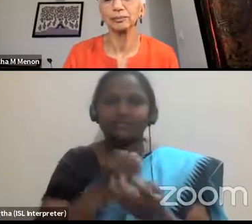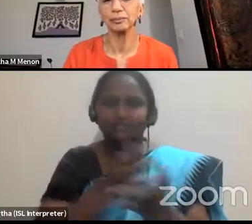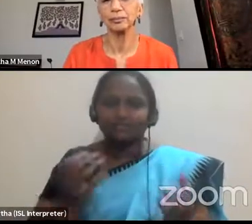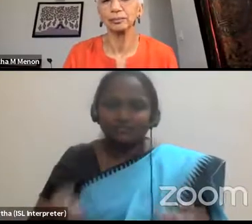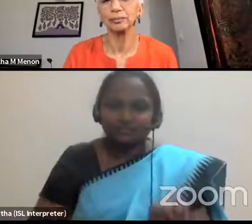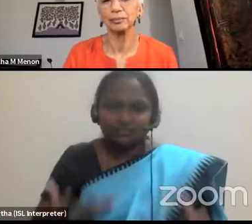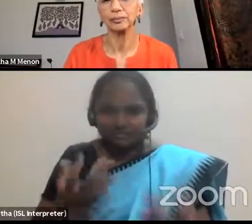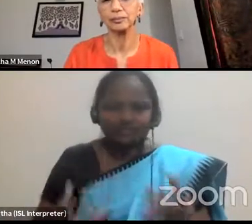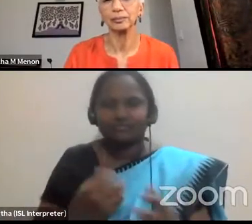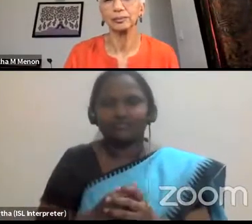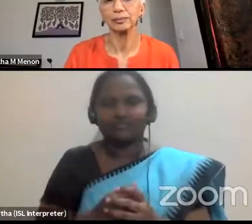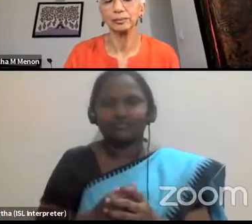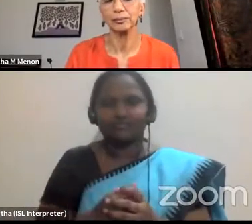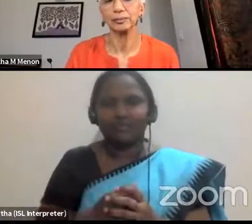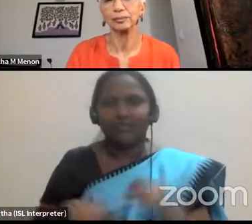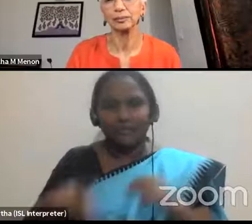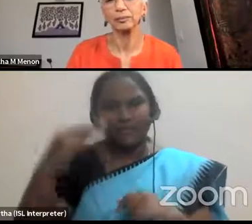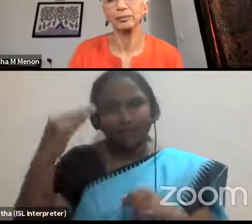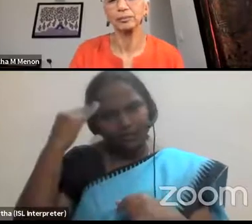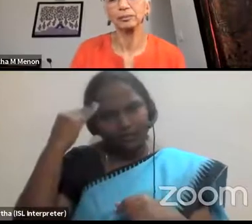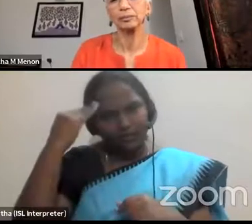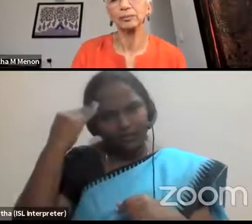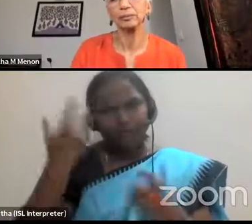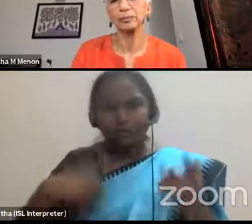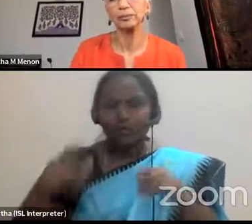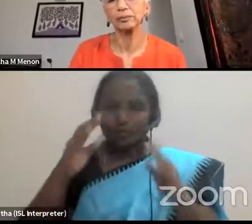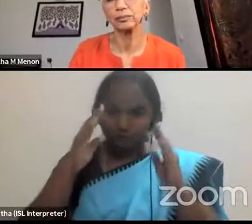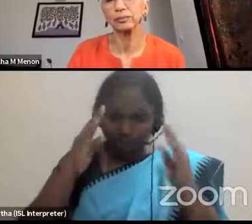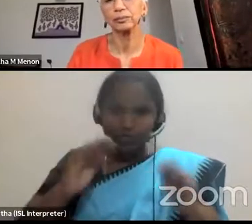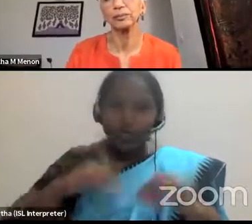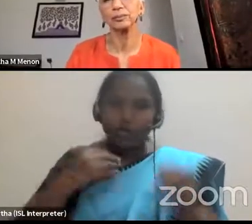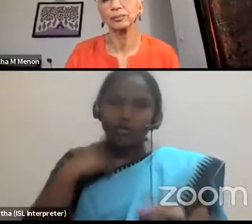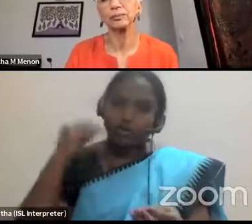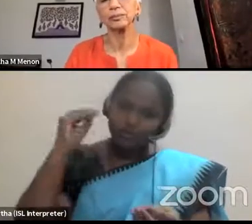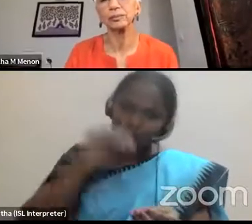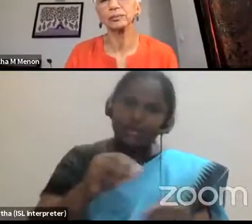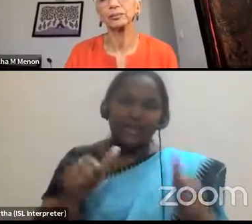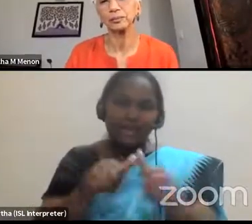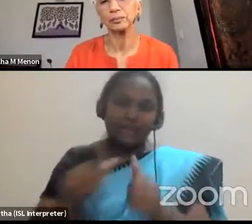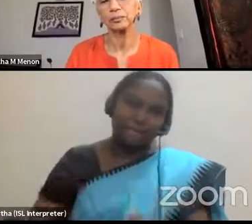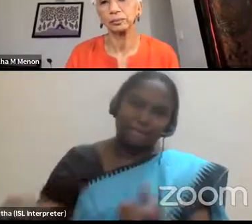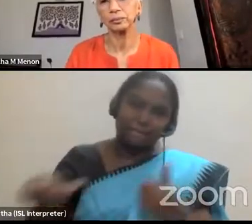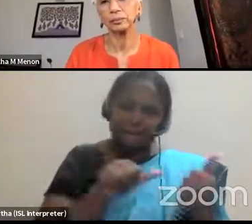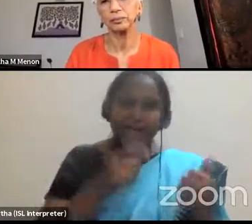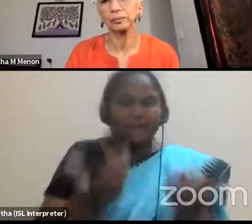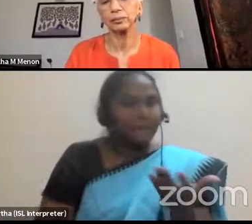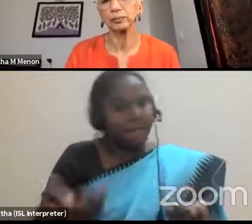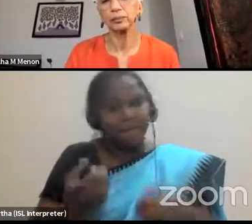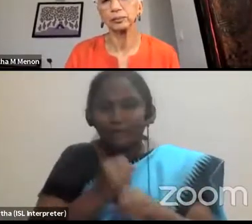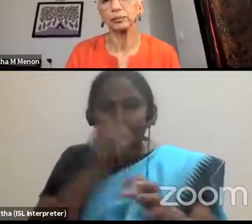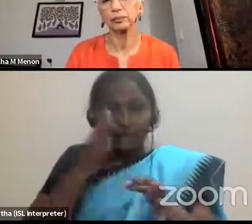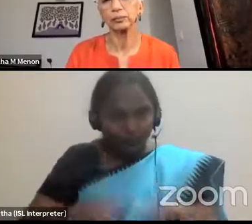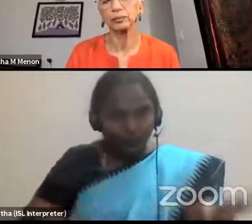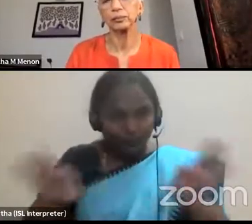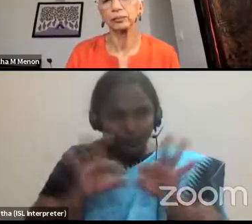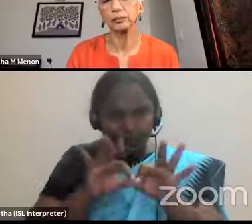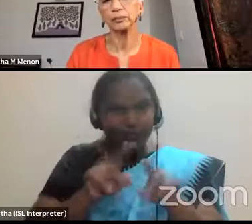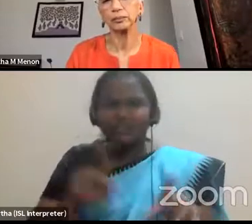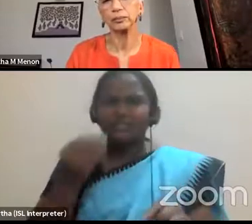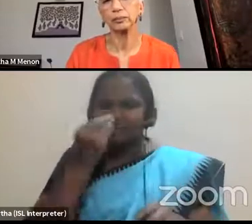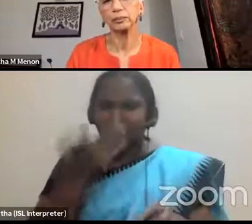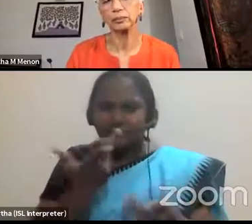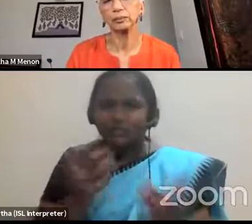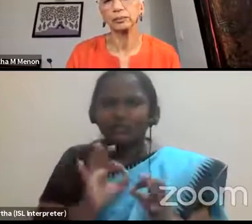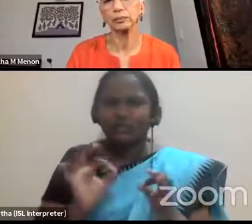started. And that's really our focus. How do we put the A back in there and make it important, not just for